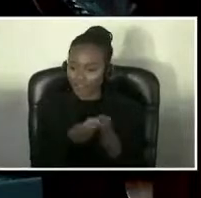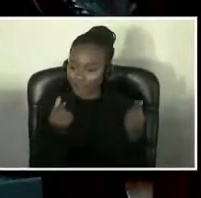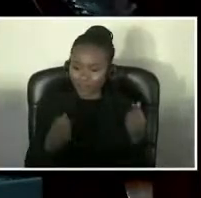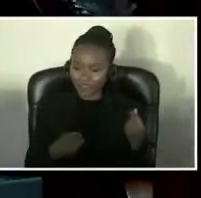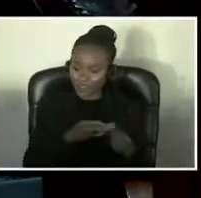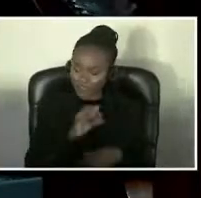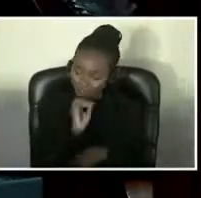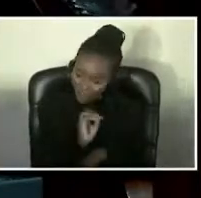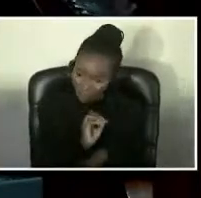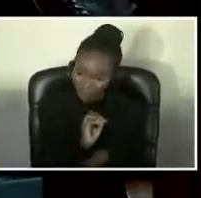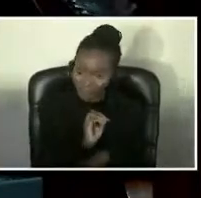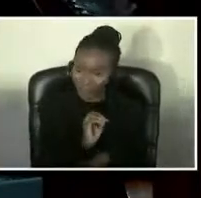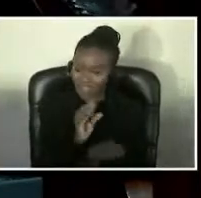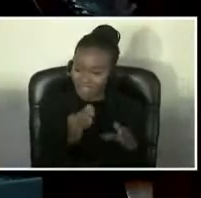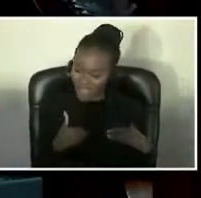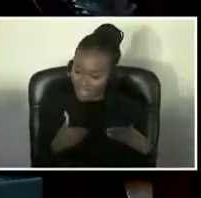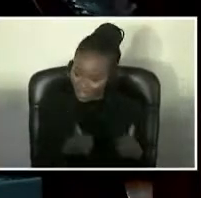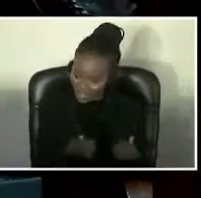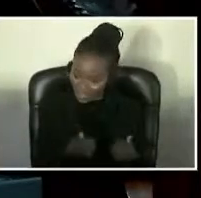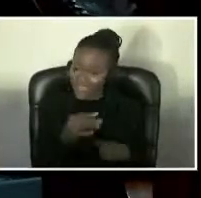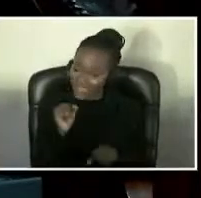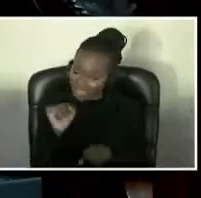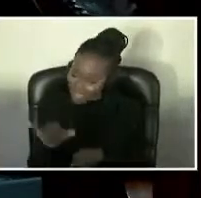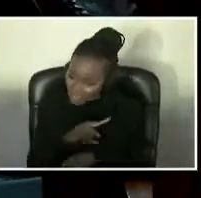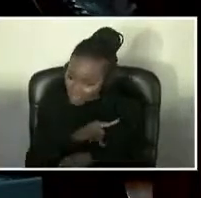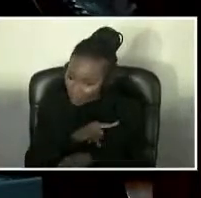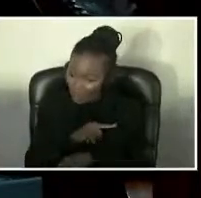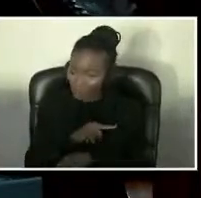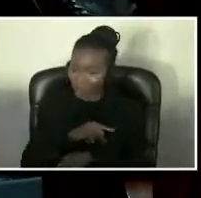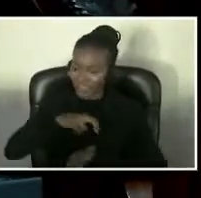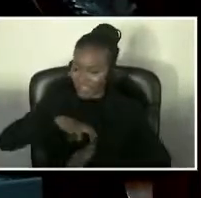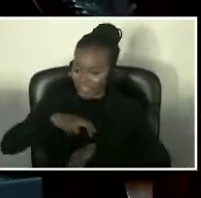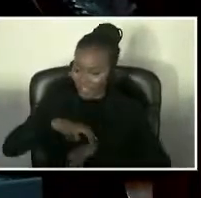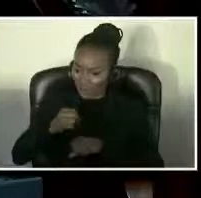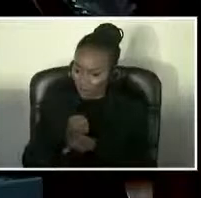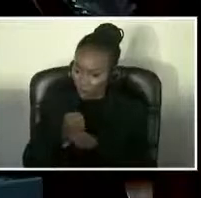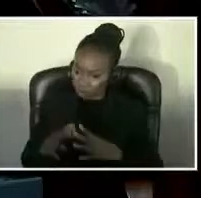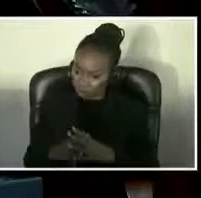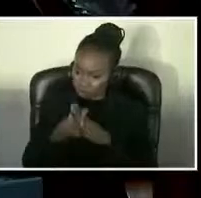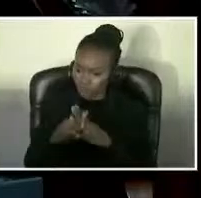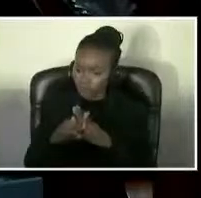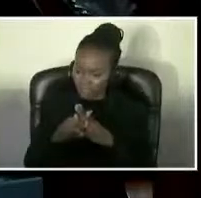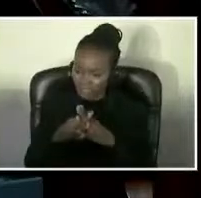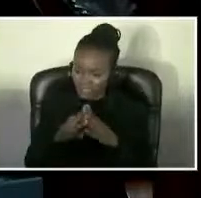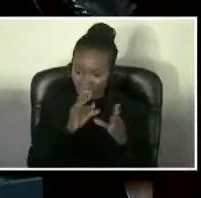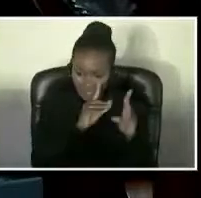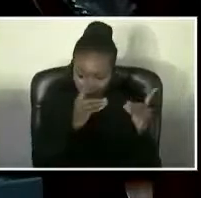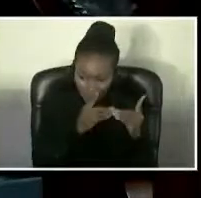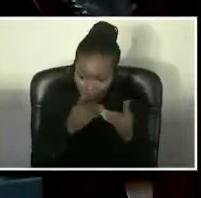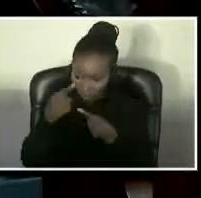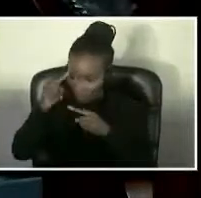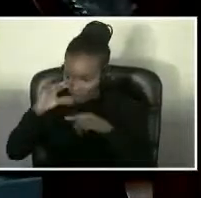in terms of staffing which is why we need to work together in the department and the portfolio committee naturally